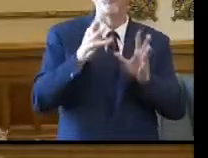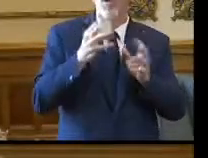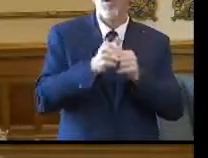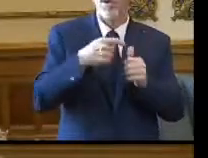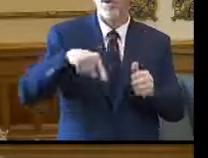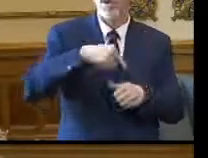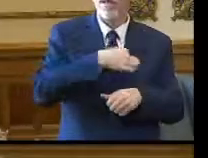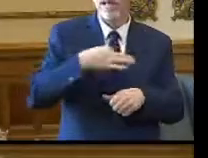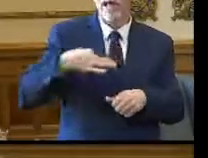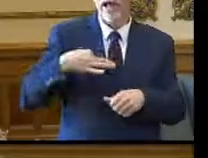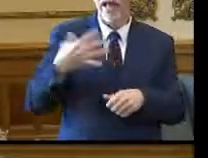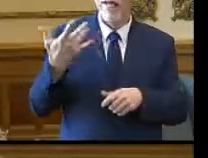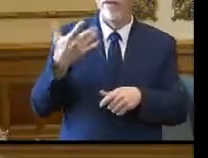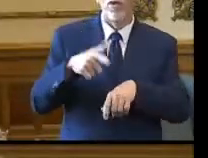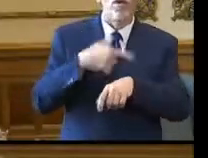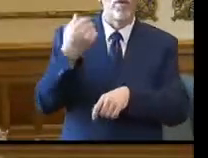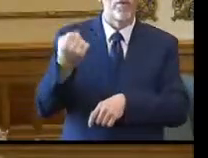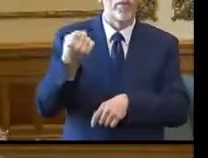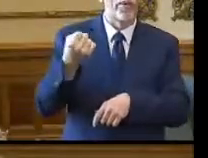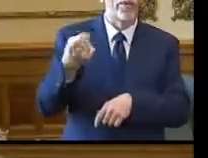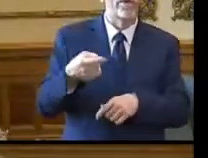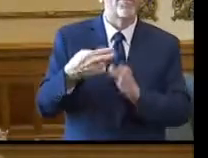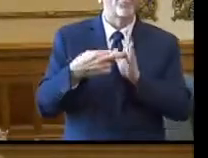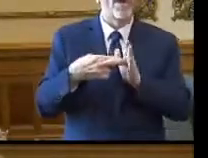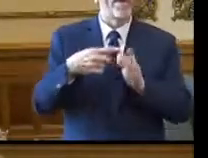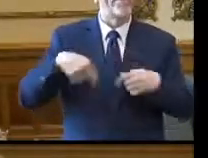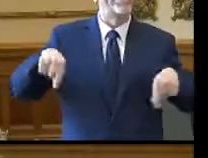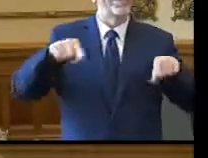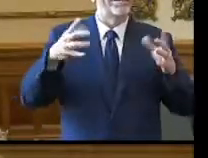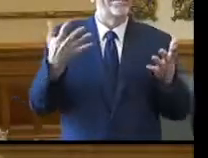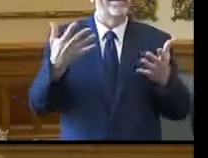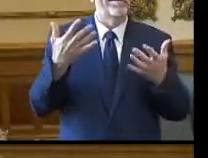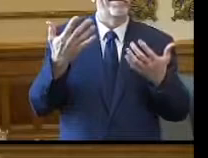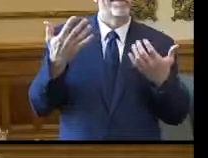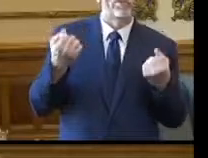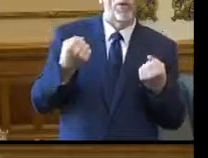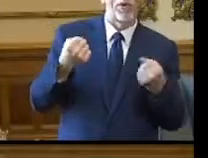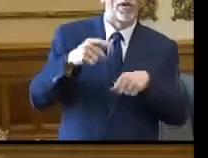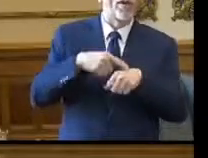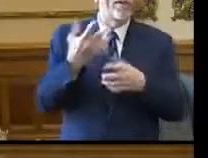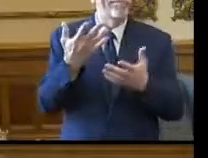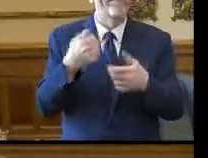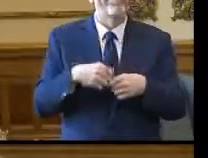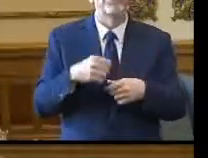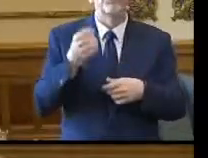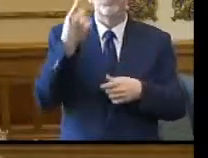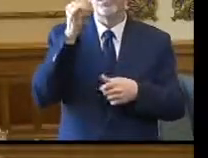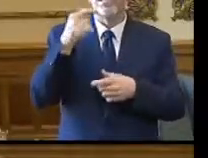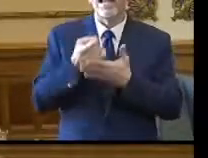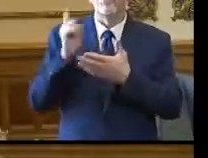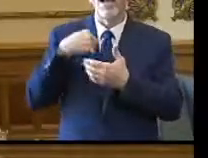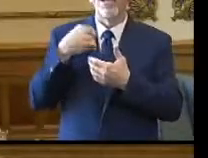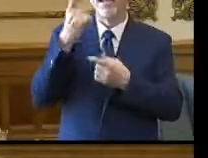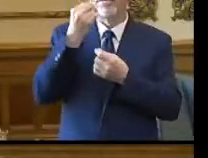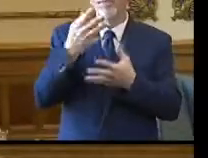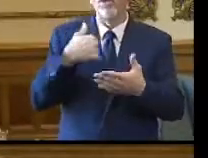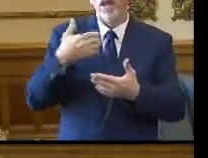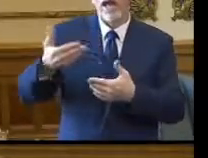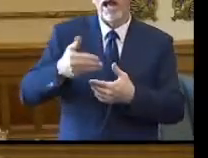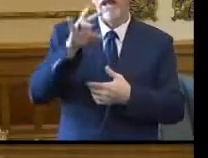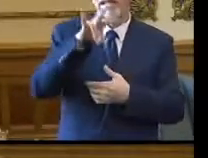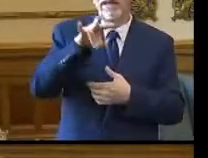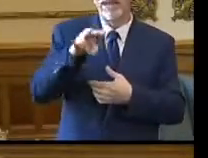DWD staff representatives altogether. So last week, I shared with you that we were hiring an additional 77